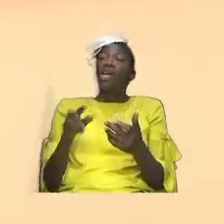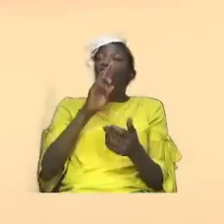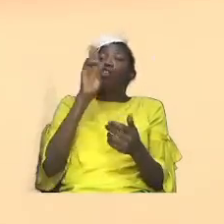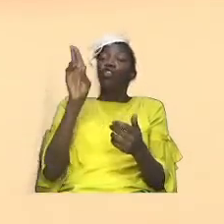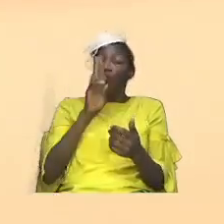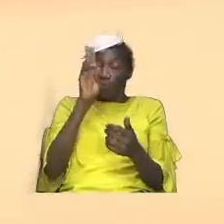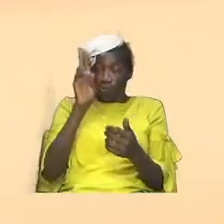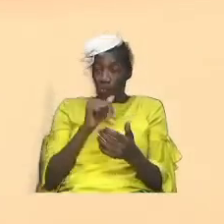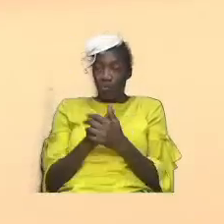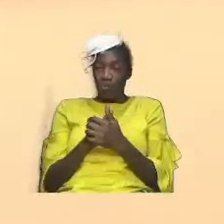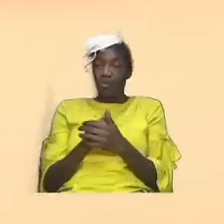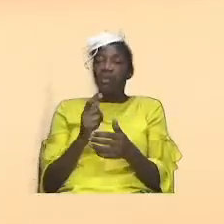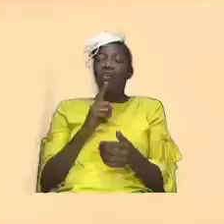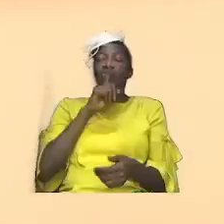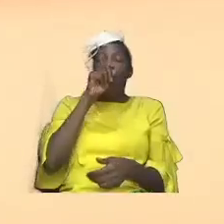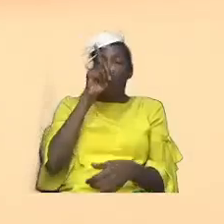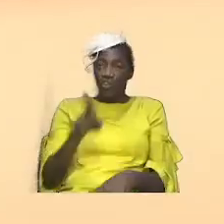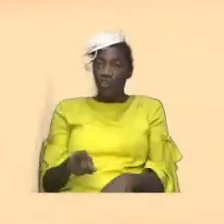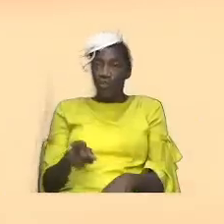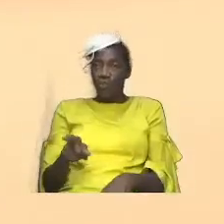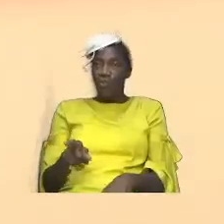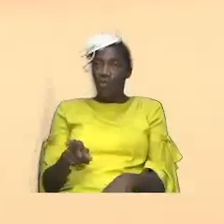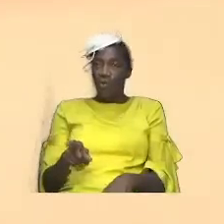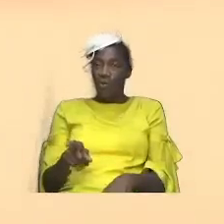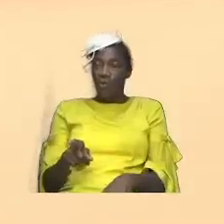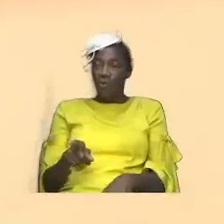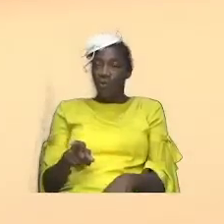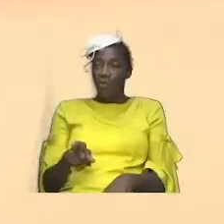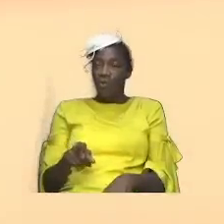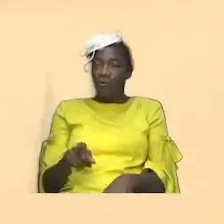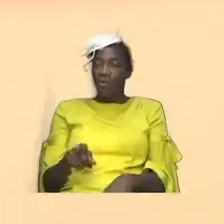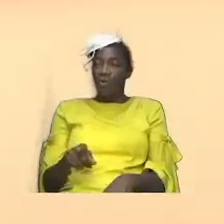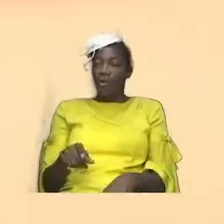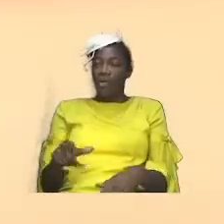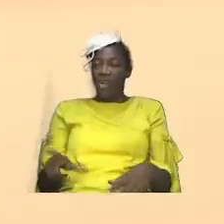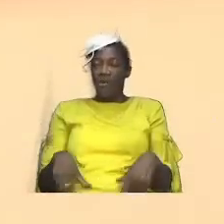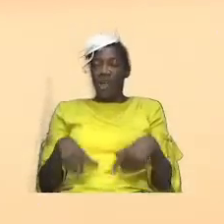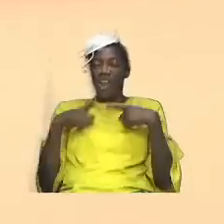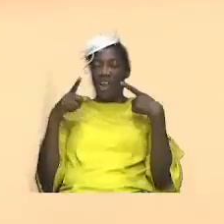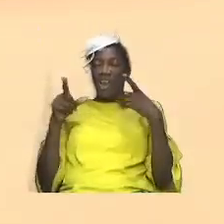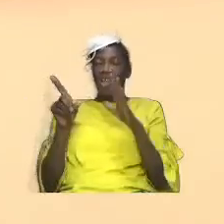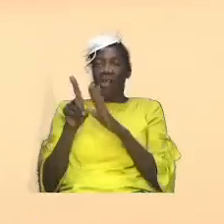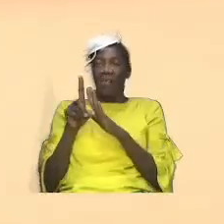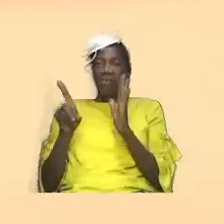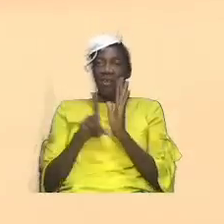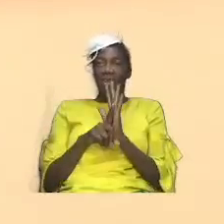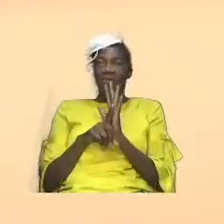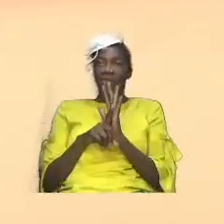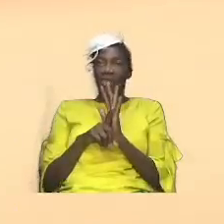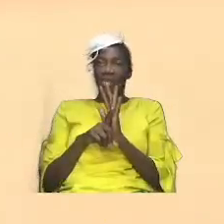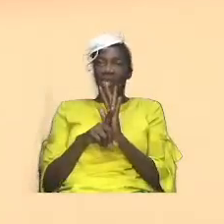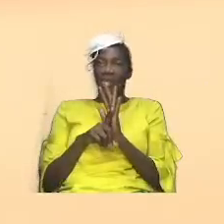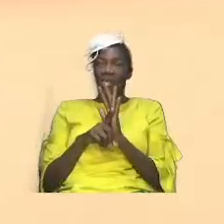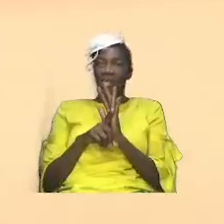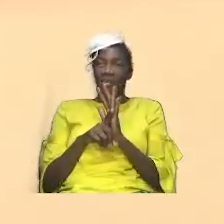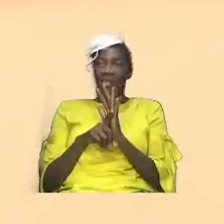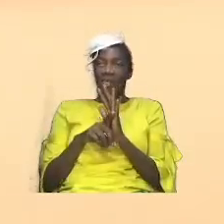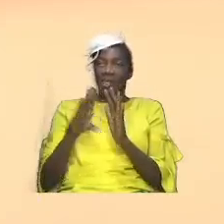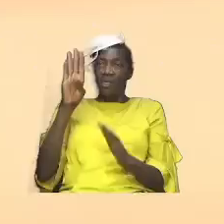so that we make sure that we strive lawfully. And it's very important. So the